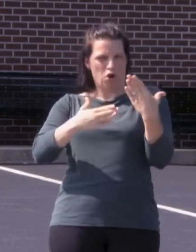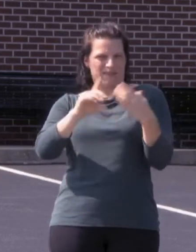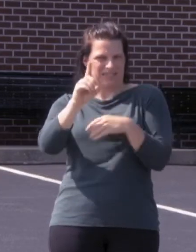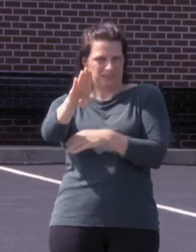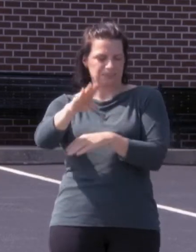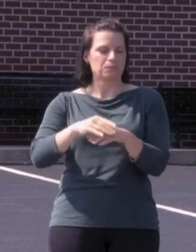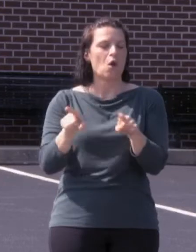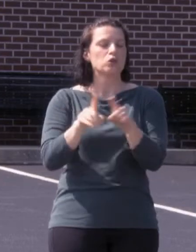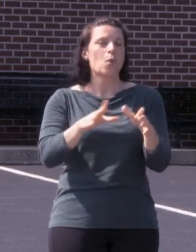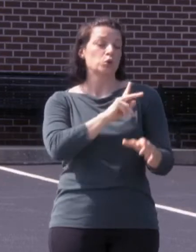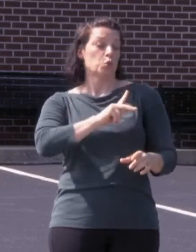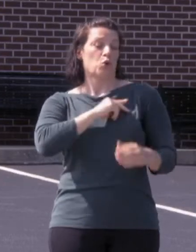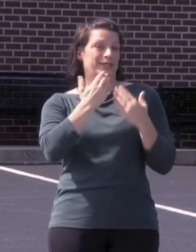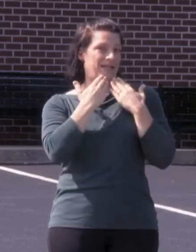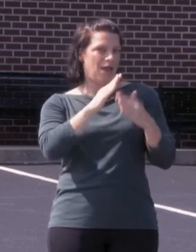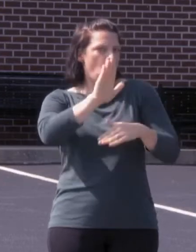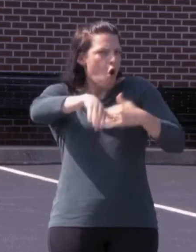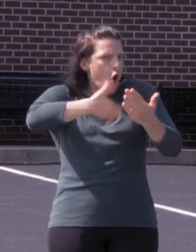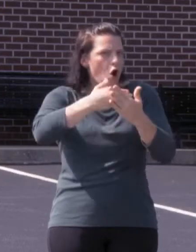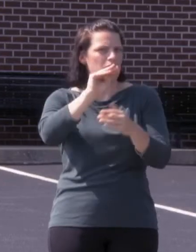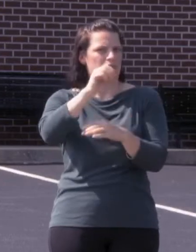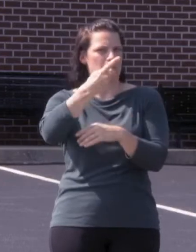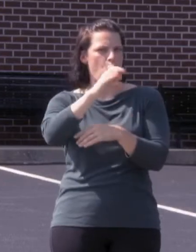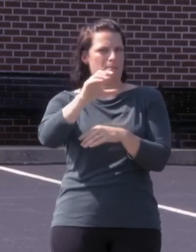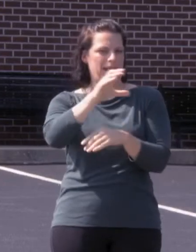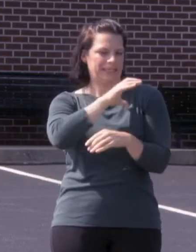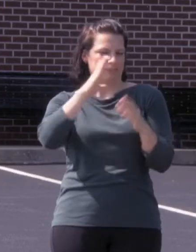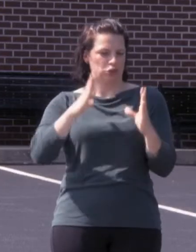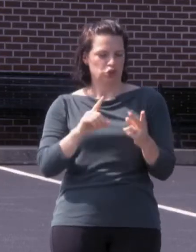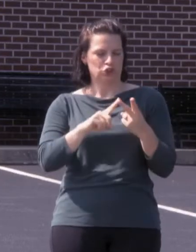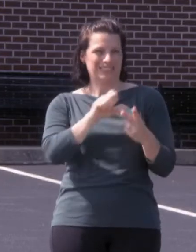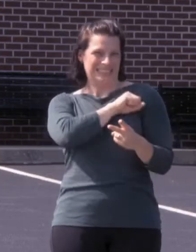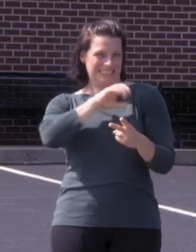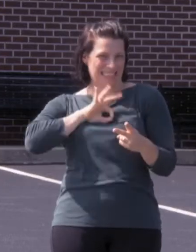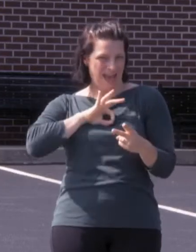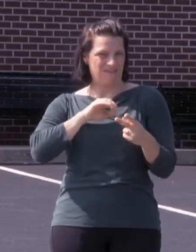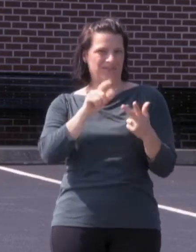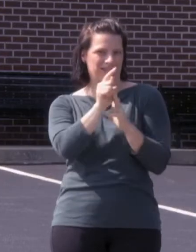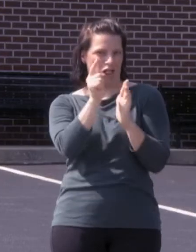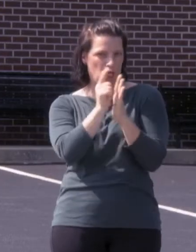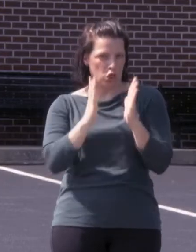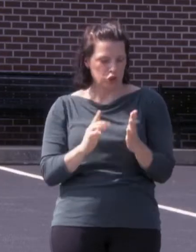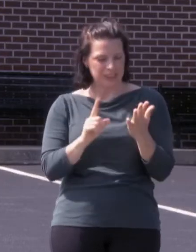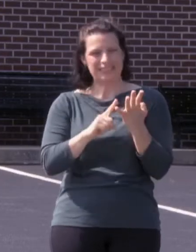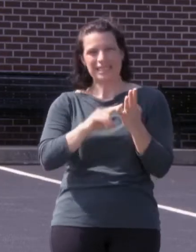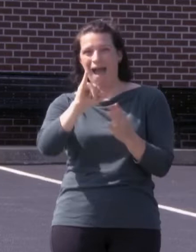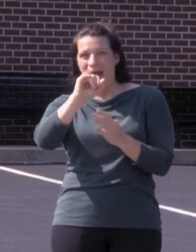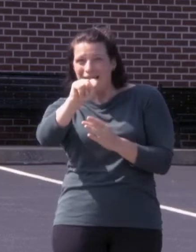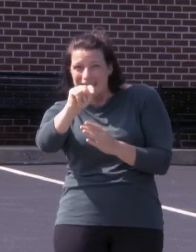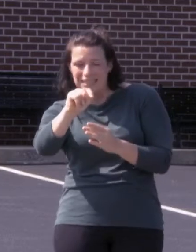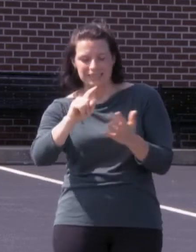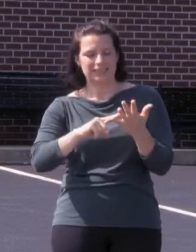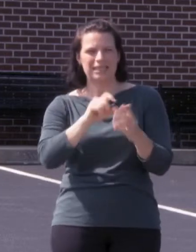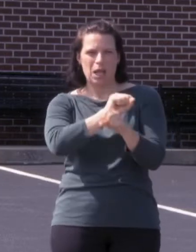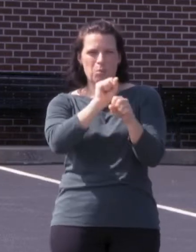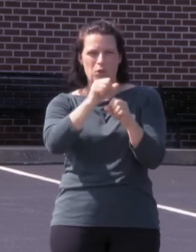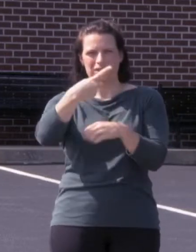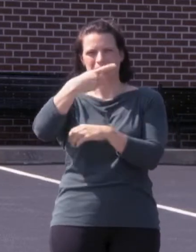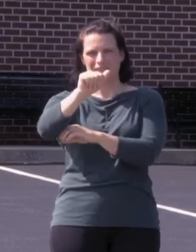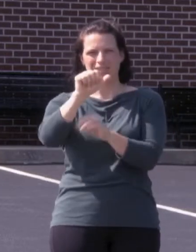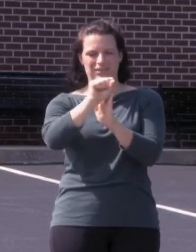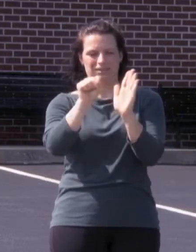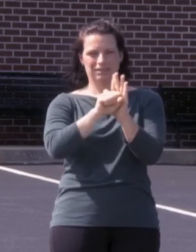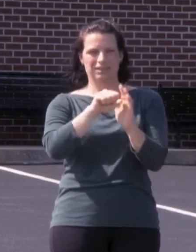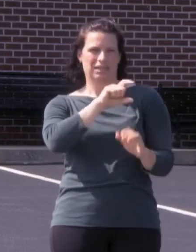to personally thank all of the MOPEC commissioners, staff, and attorneys, IT personnel, and employees of the Pennsylvania